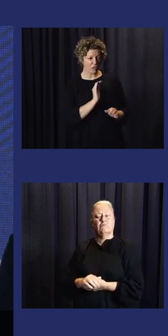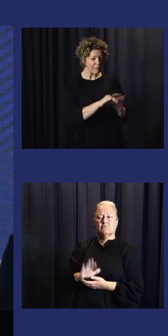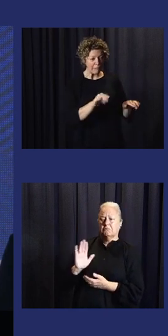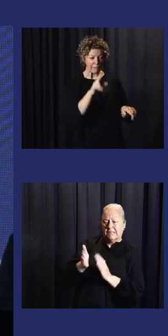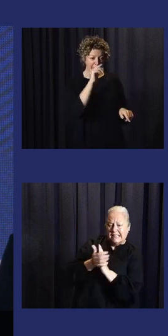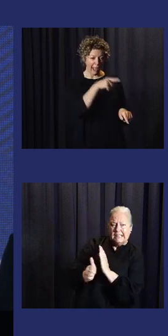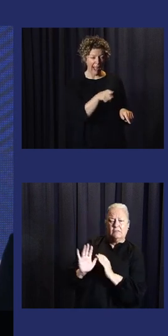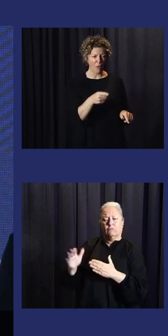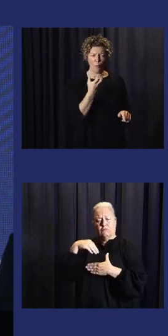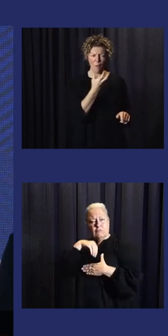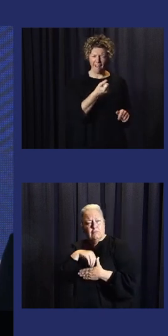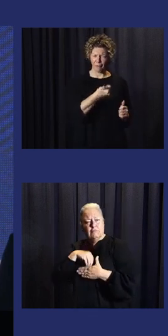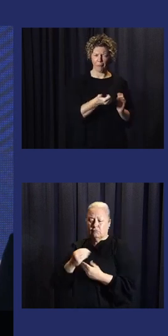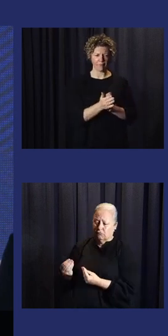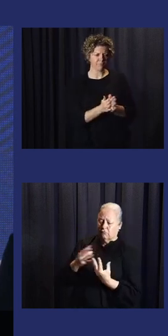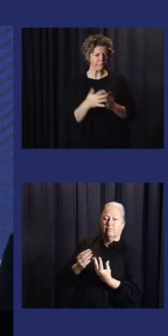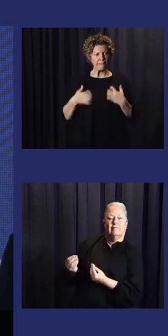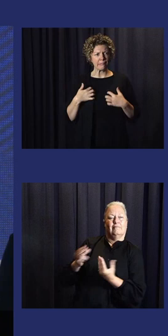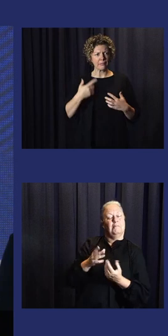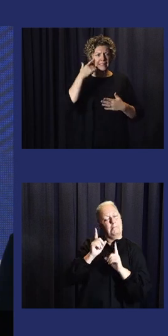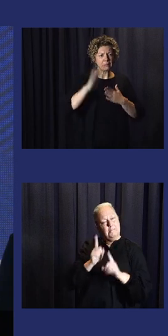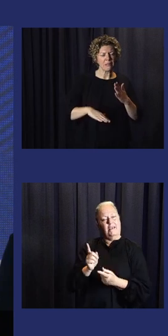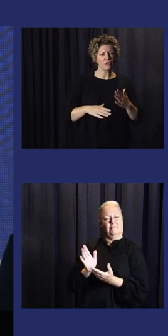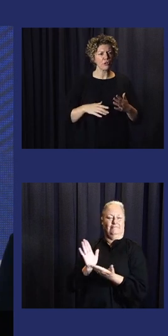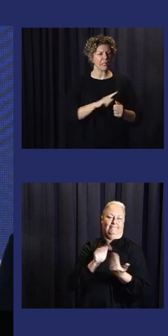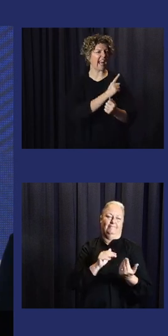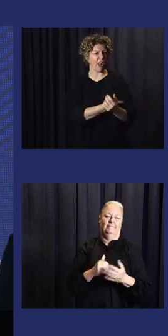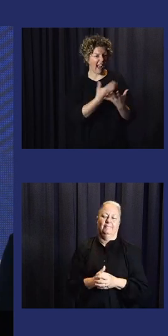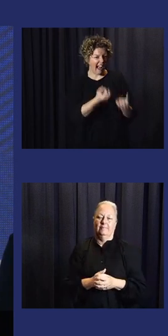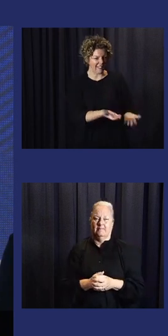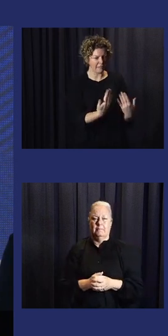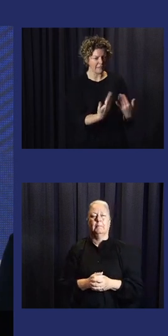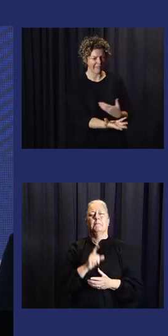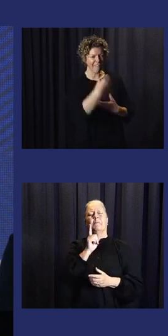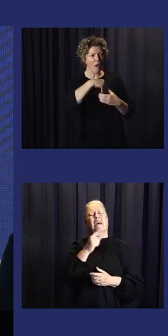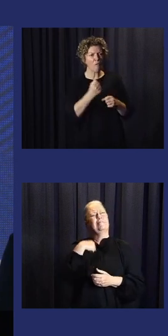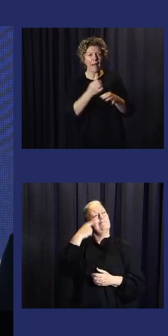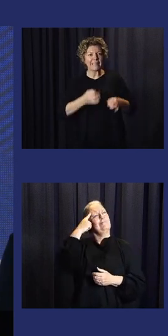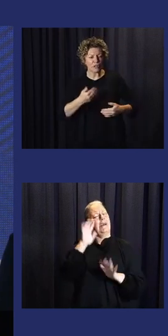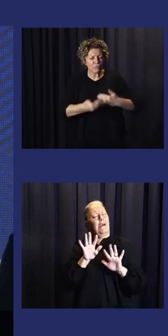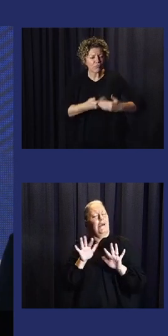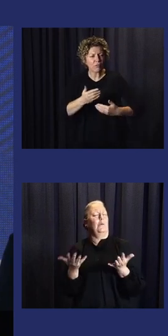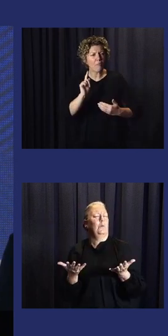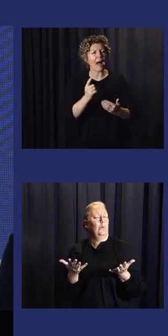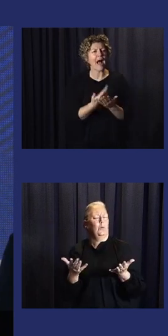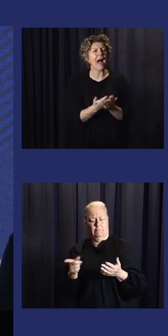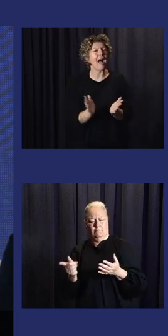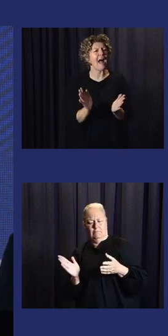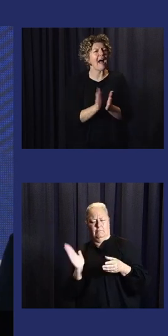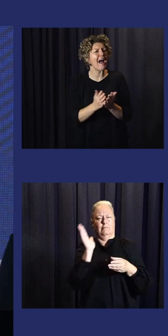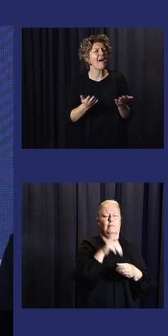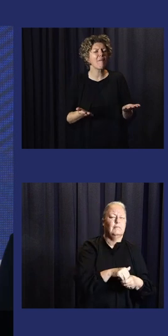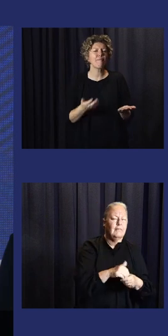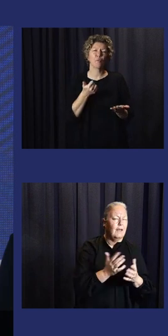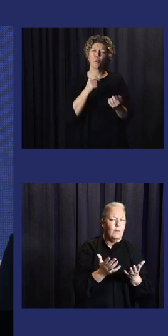enthusiasm, skills, energy, and experiences of young people. But how do we do that? And I think that was